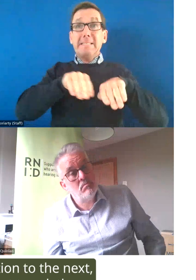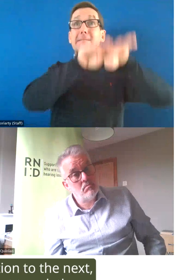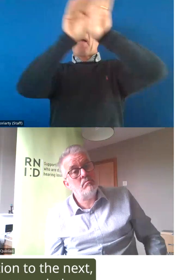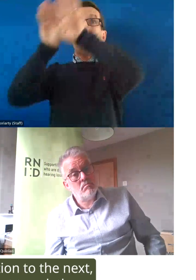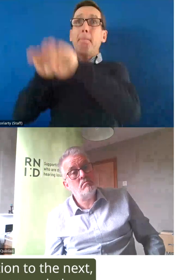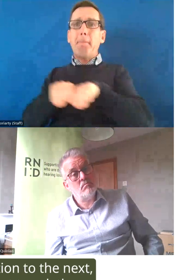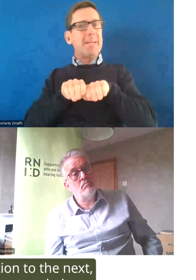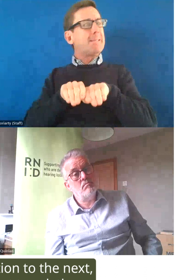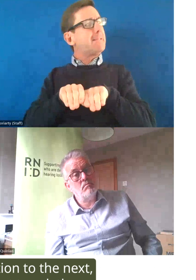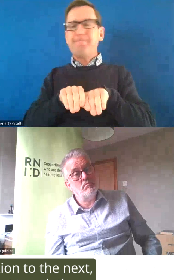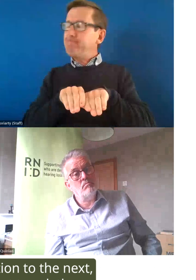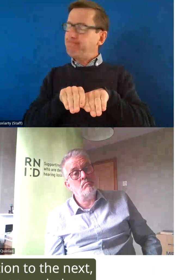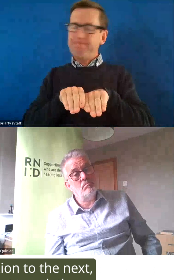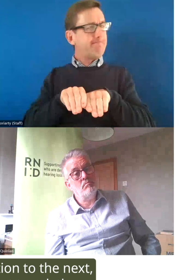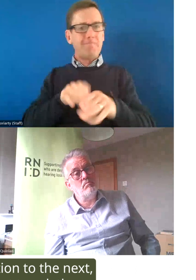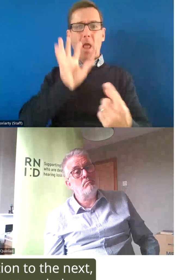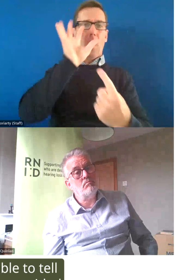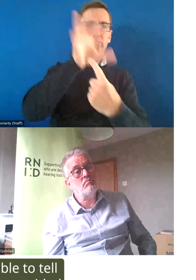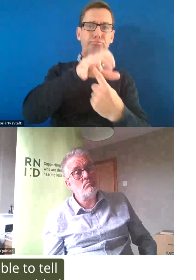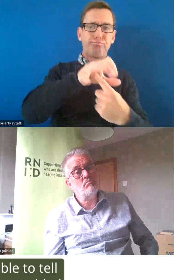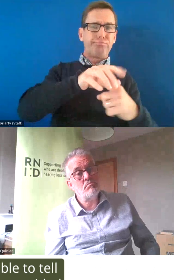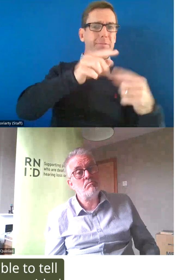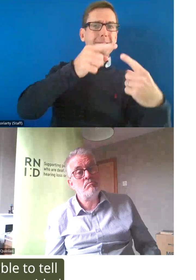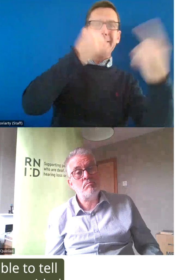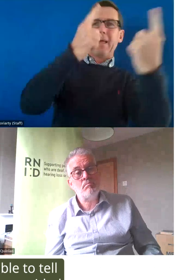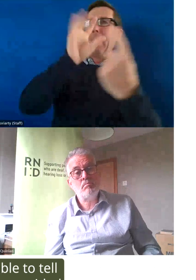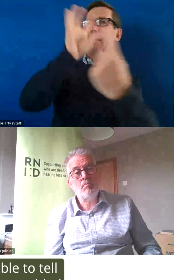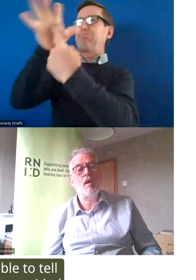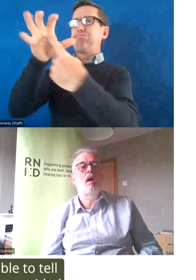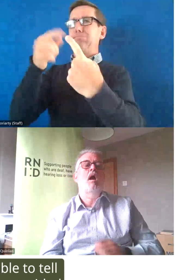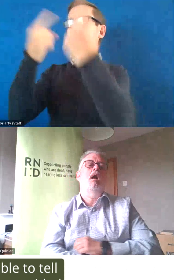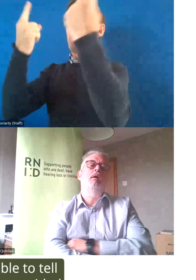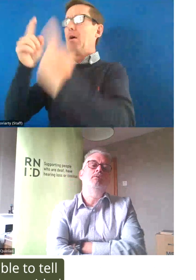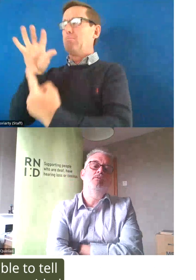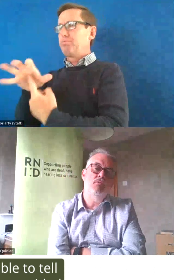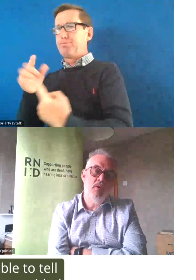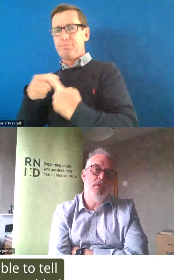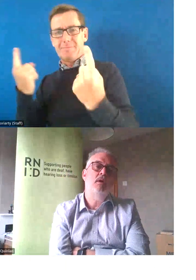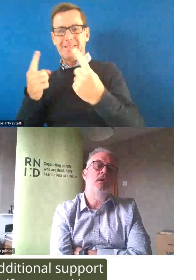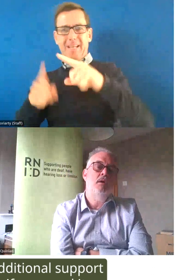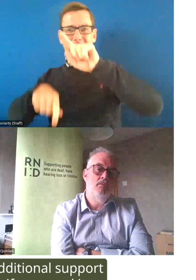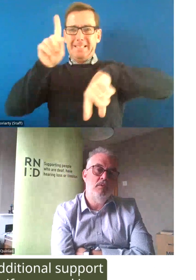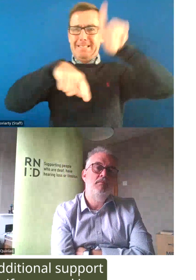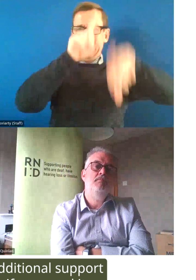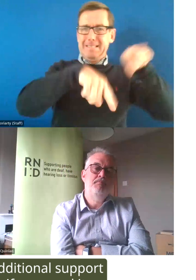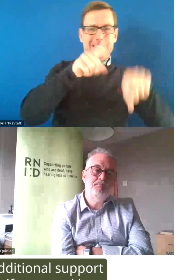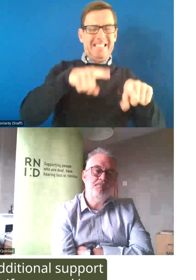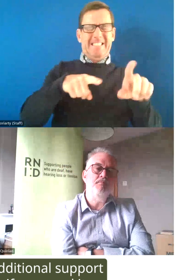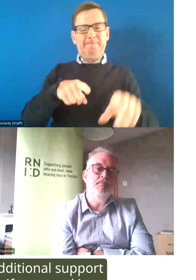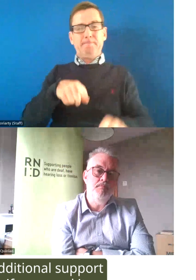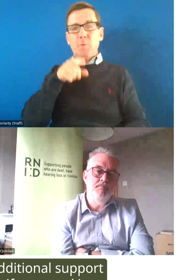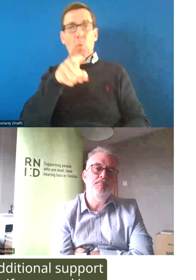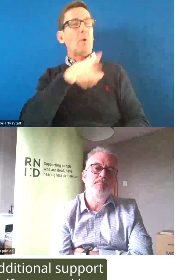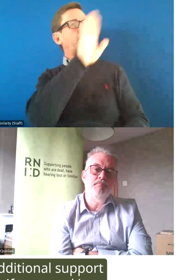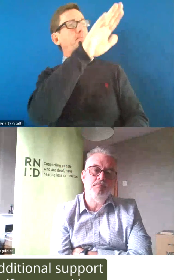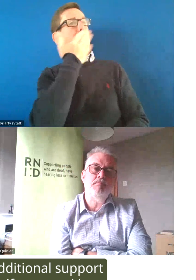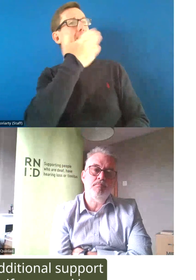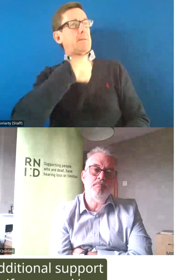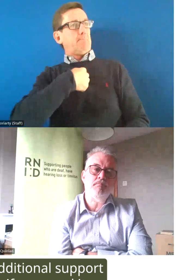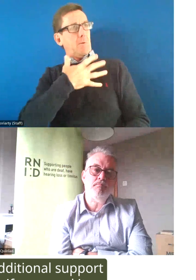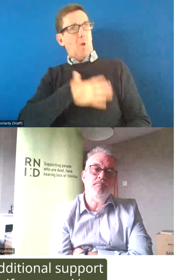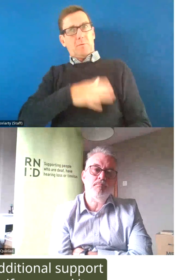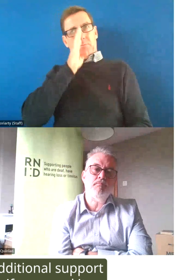to the next. So it's really important to ask them, and they'll be able to tell you what can be provided, and you can request additional support at